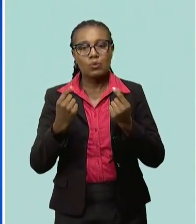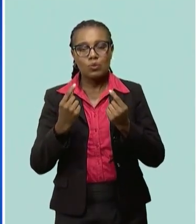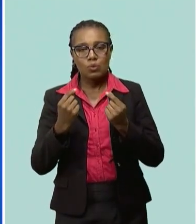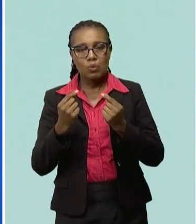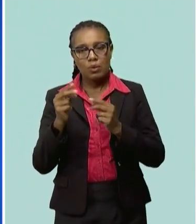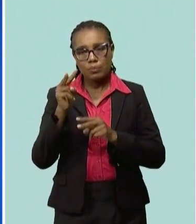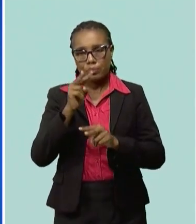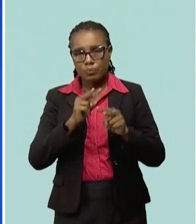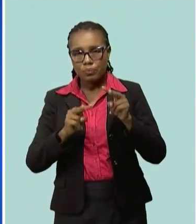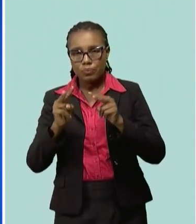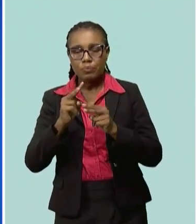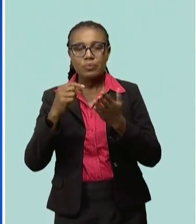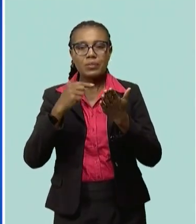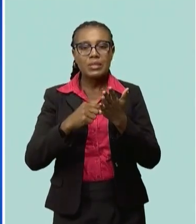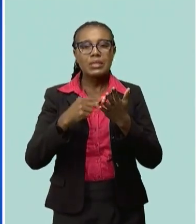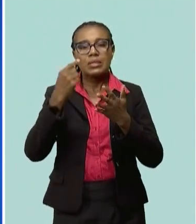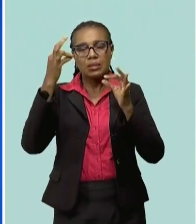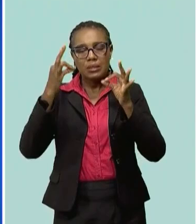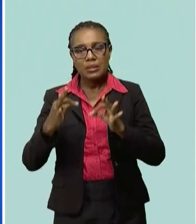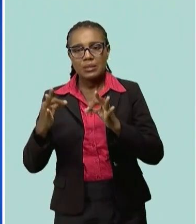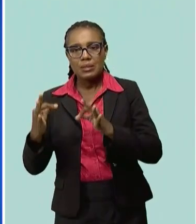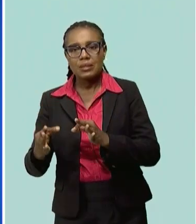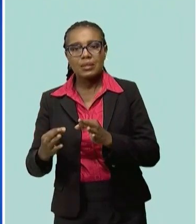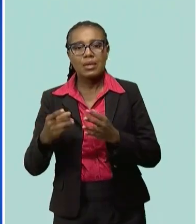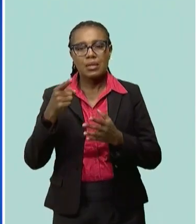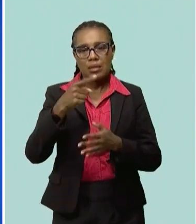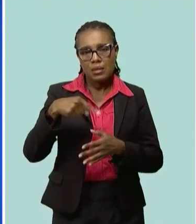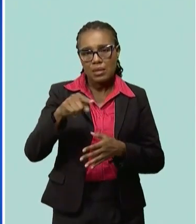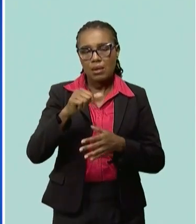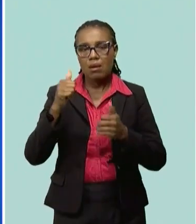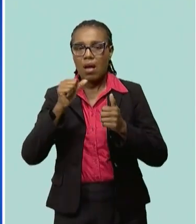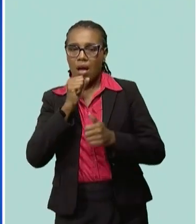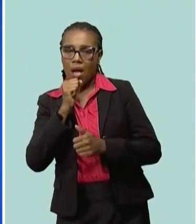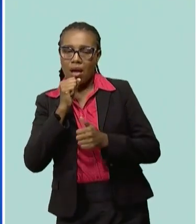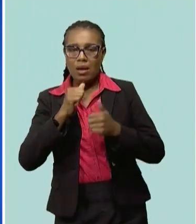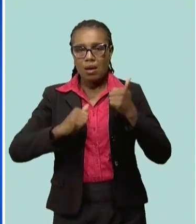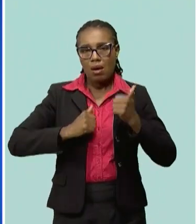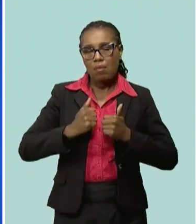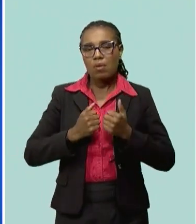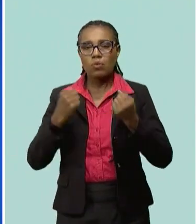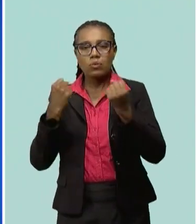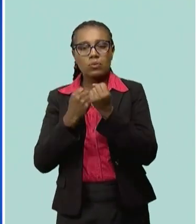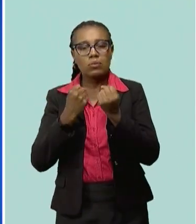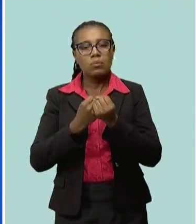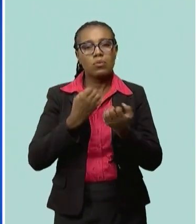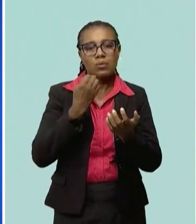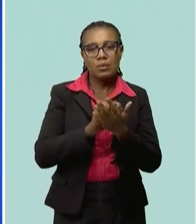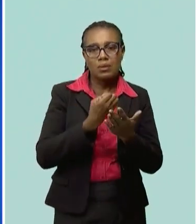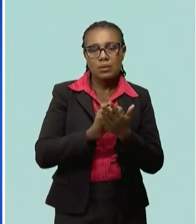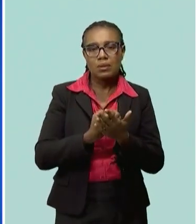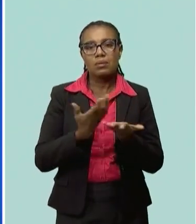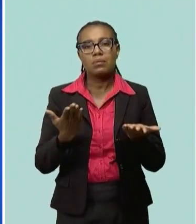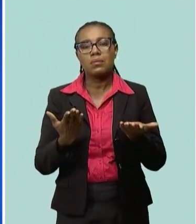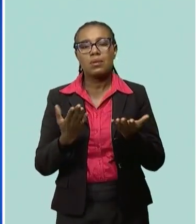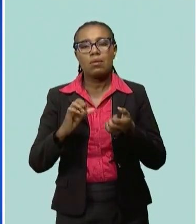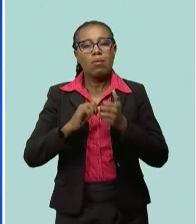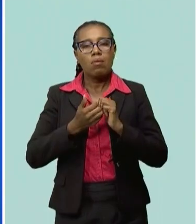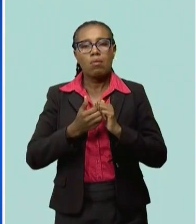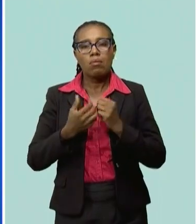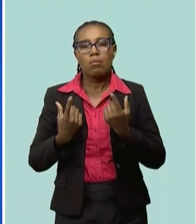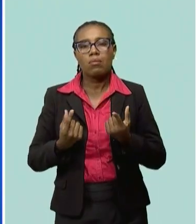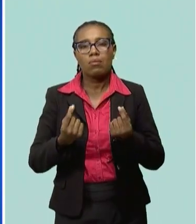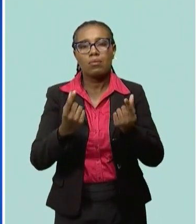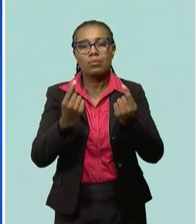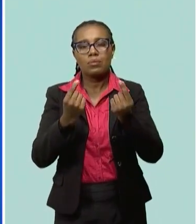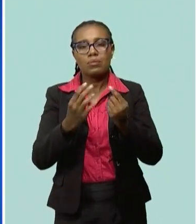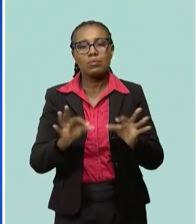the economic contribution of the arts, of course, to the Barbadian economy. Because